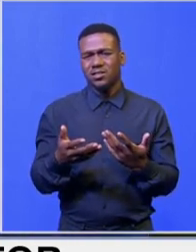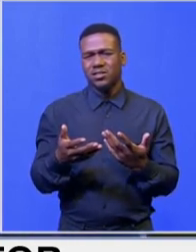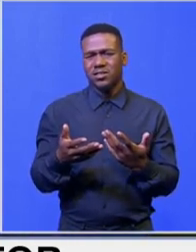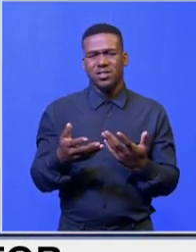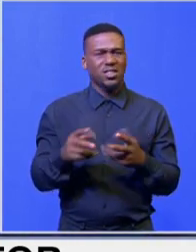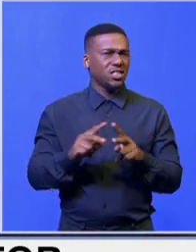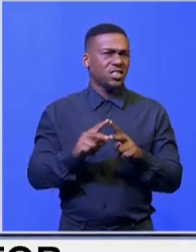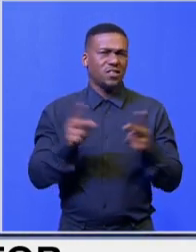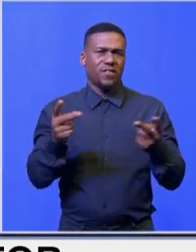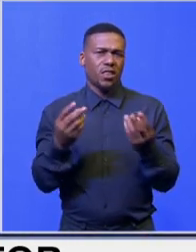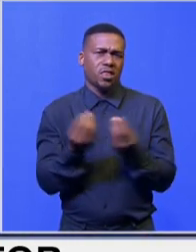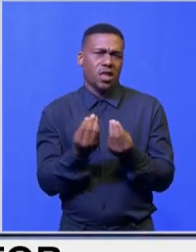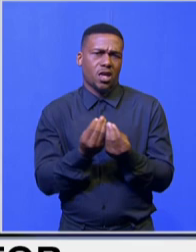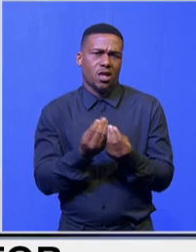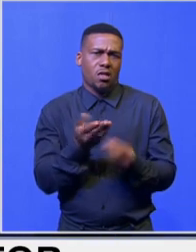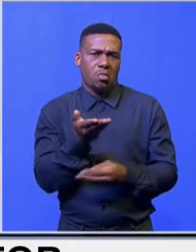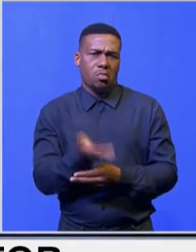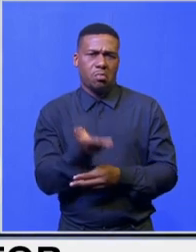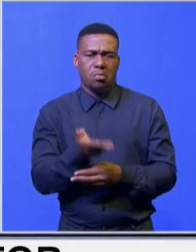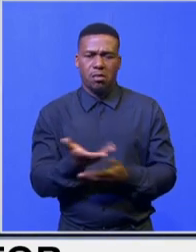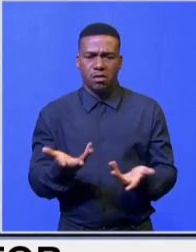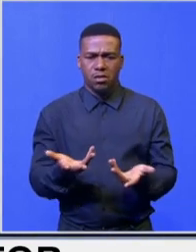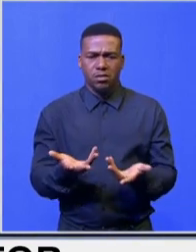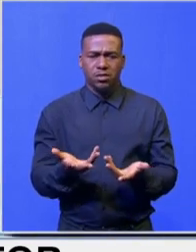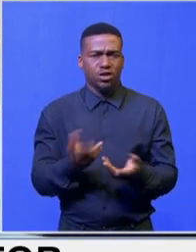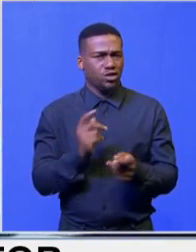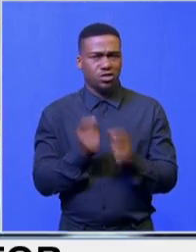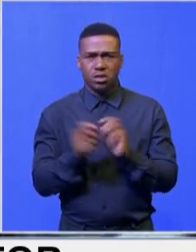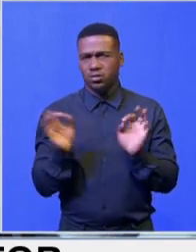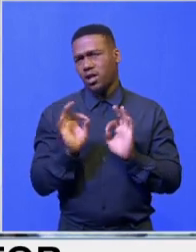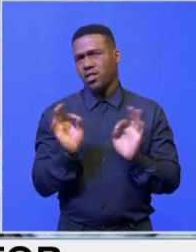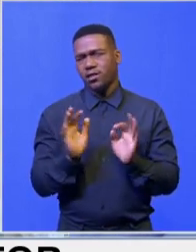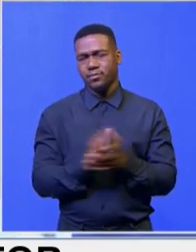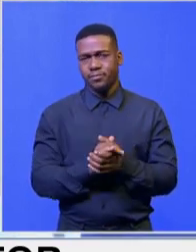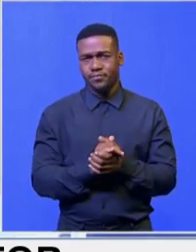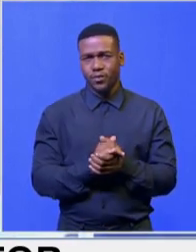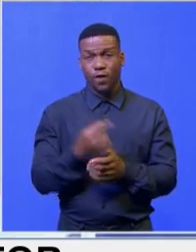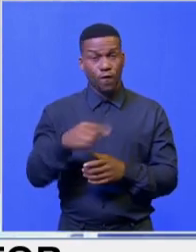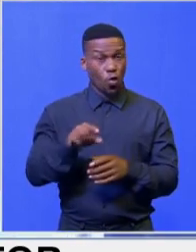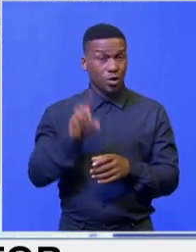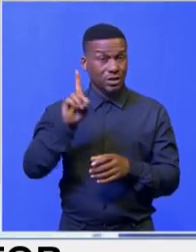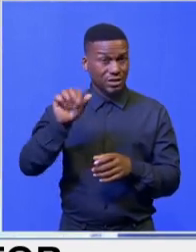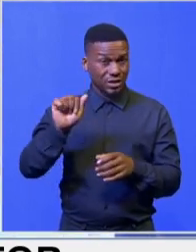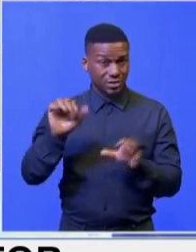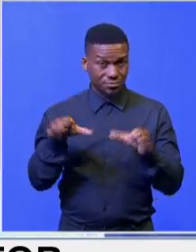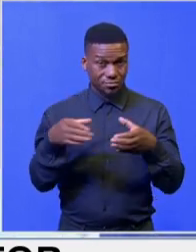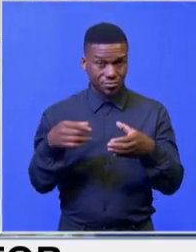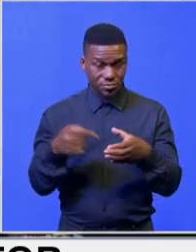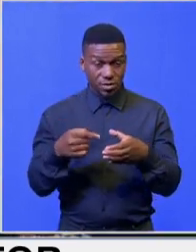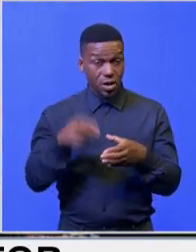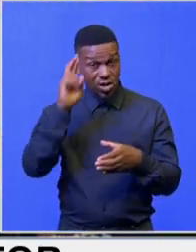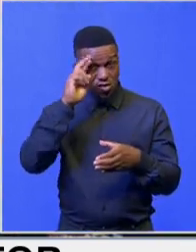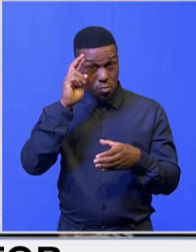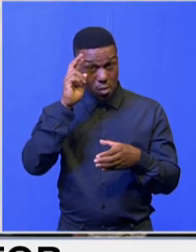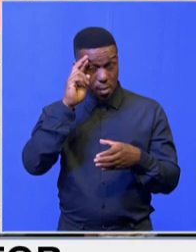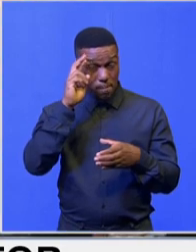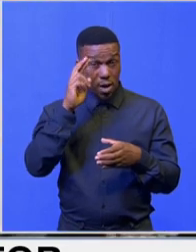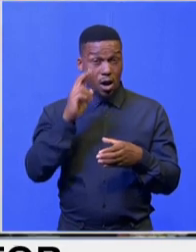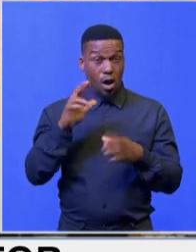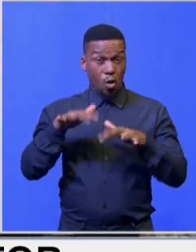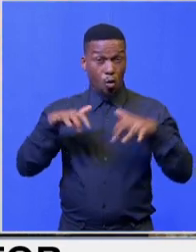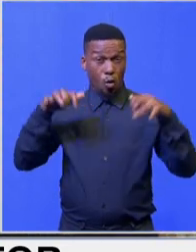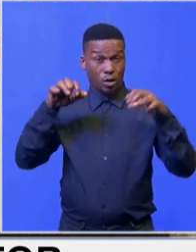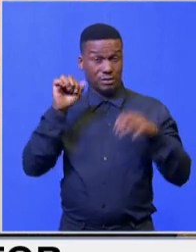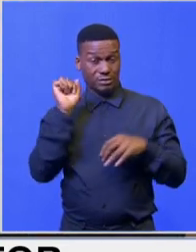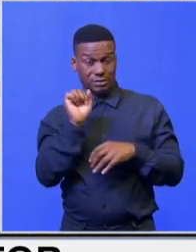different face would have changed, will change anything for the DA. You remember their constituency, remember their audience.